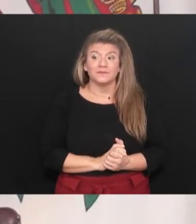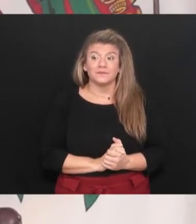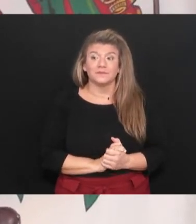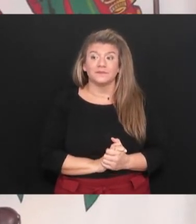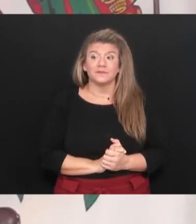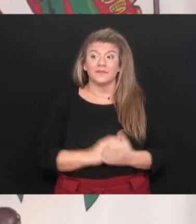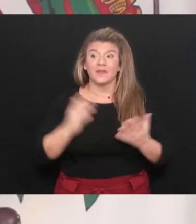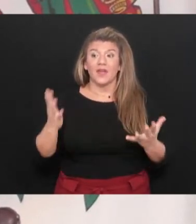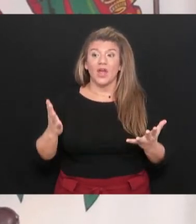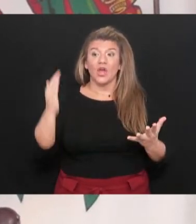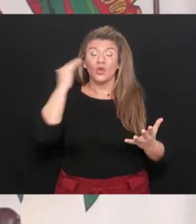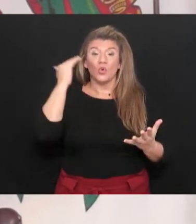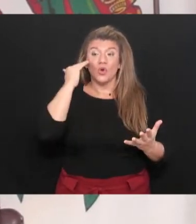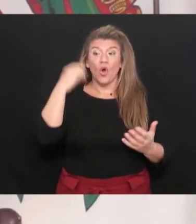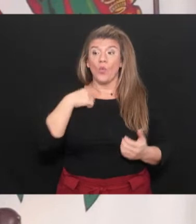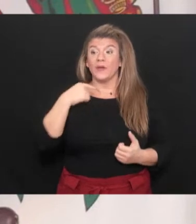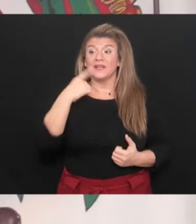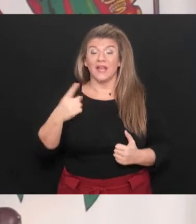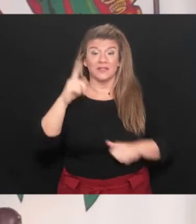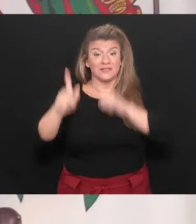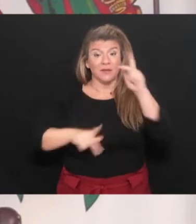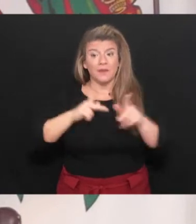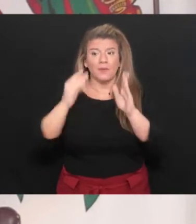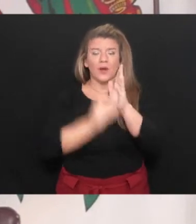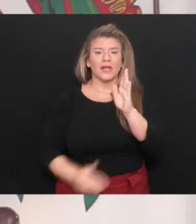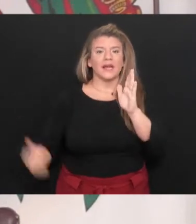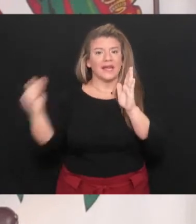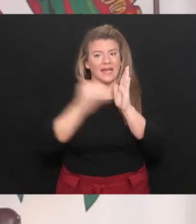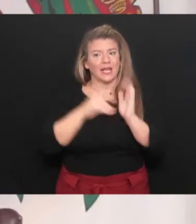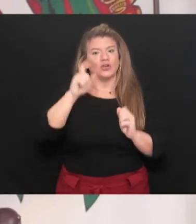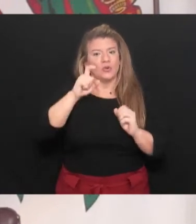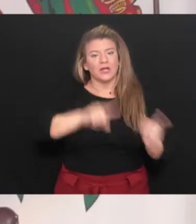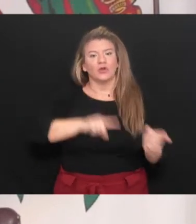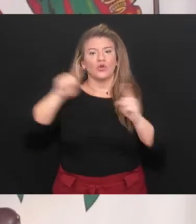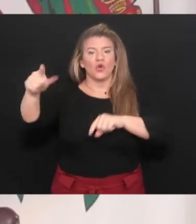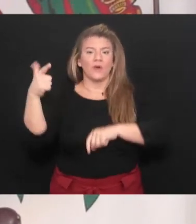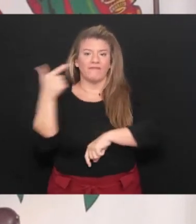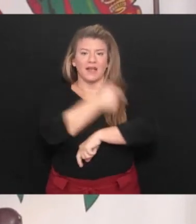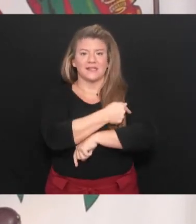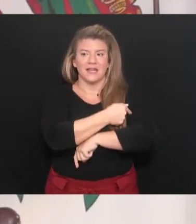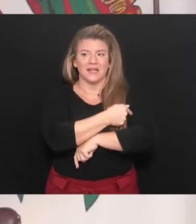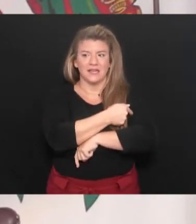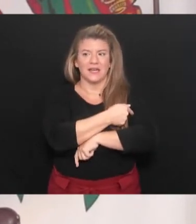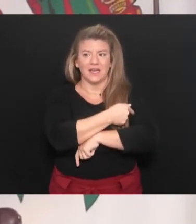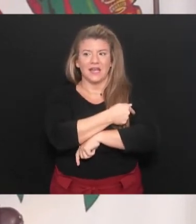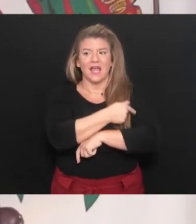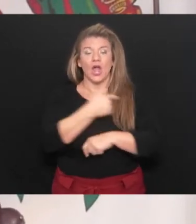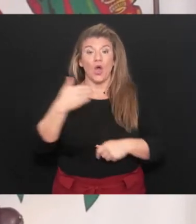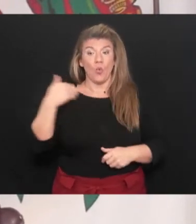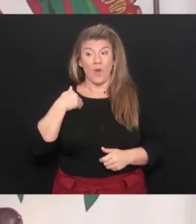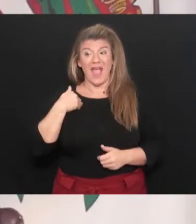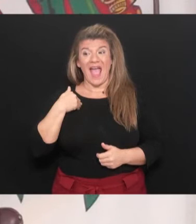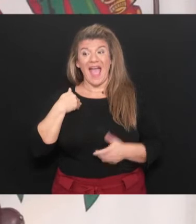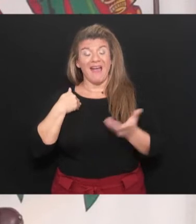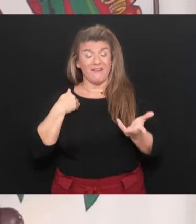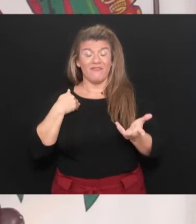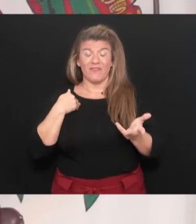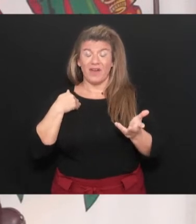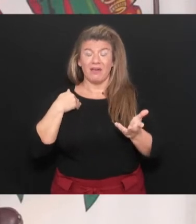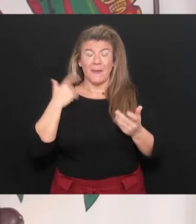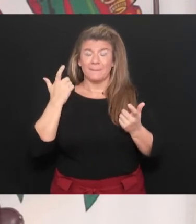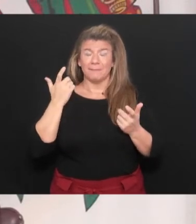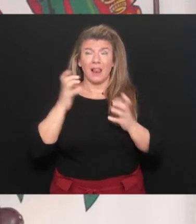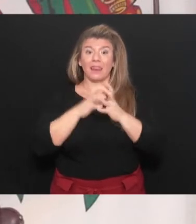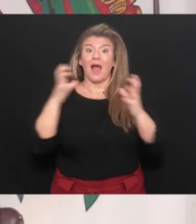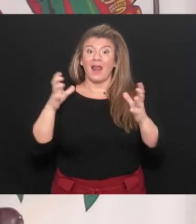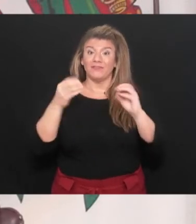You know, we tell everybody over and over about getting vaccinated, and we got some alarming statistics